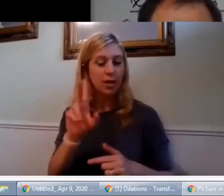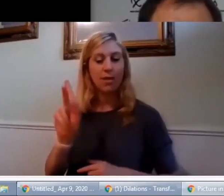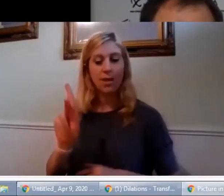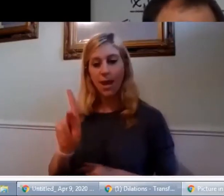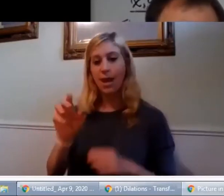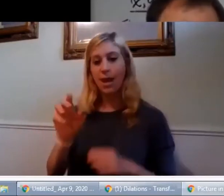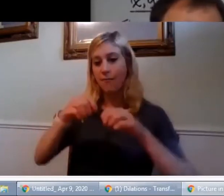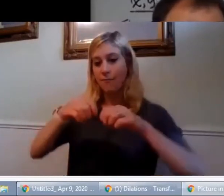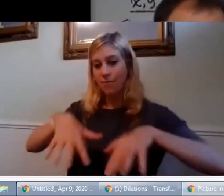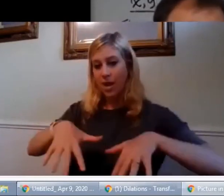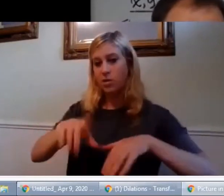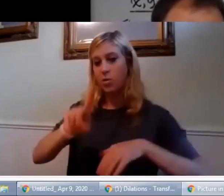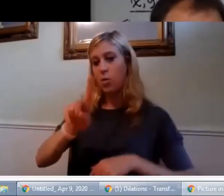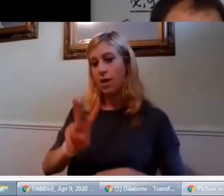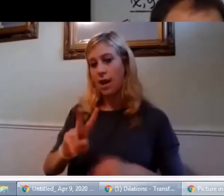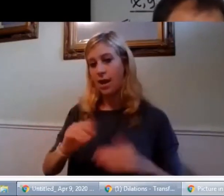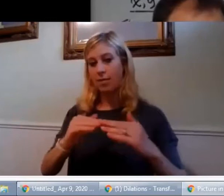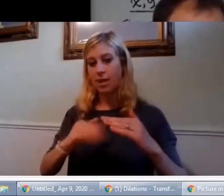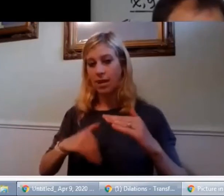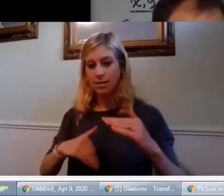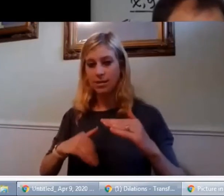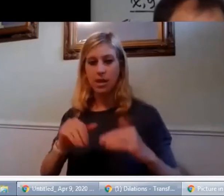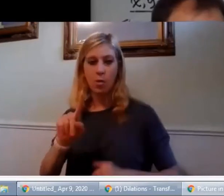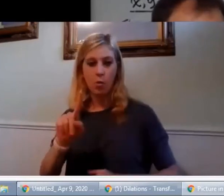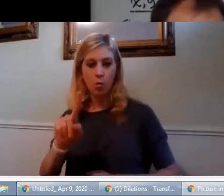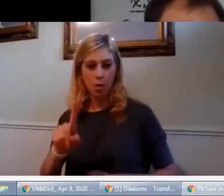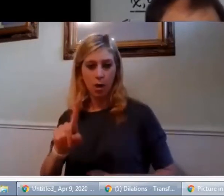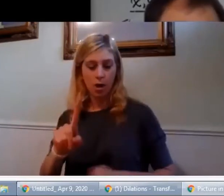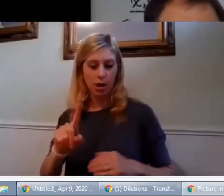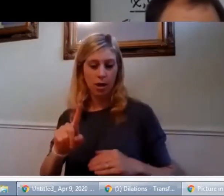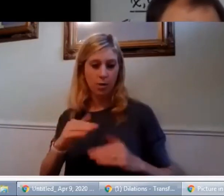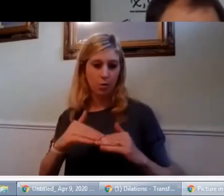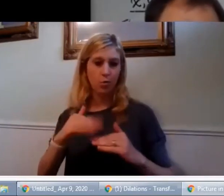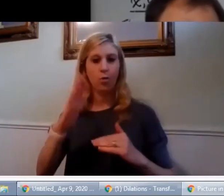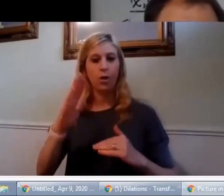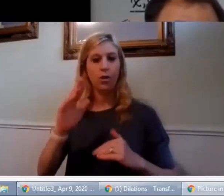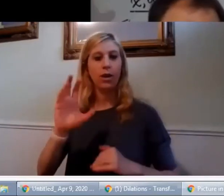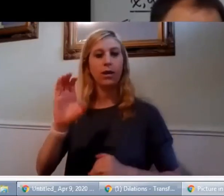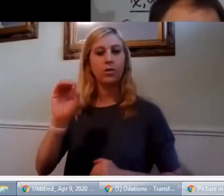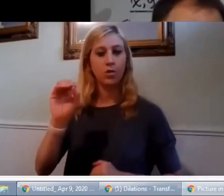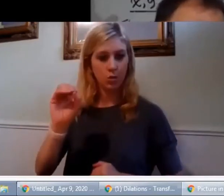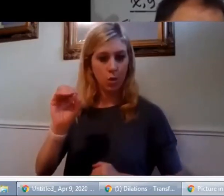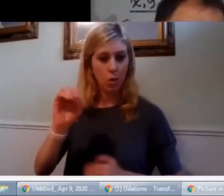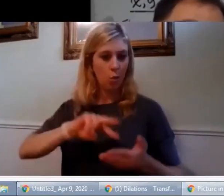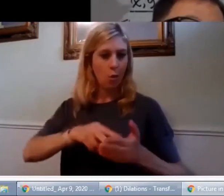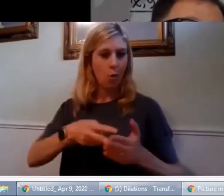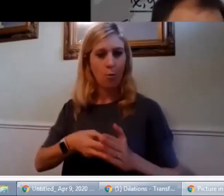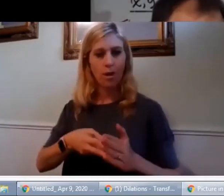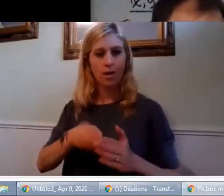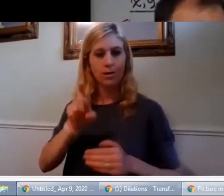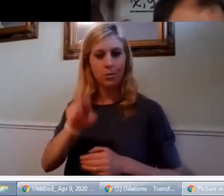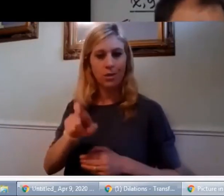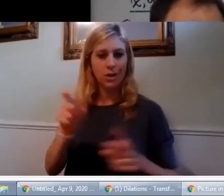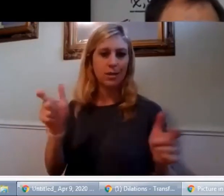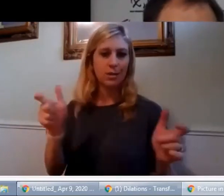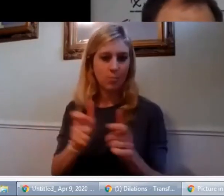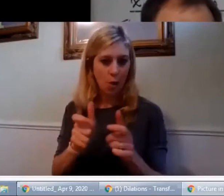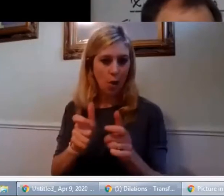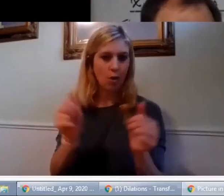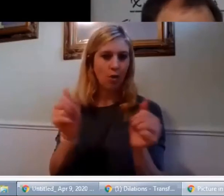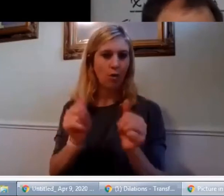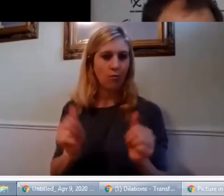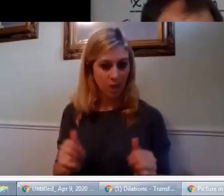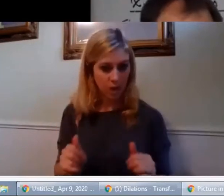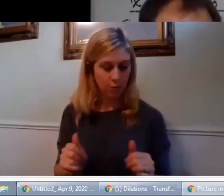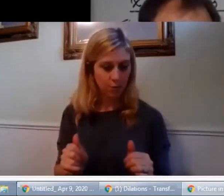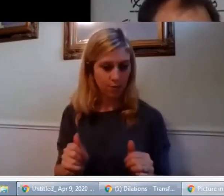0, which means we should be getting a smaller figure at the finish. So K factor greater than 1, larger image.